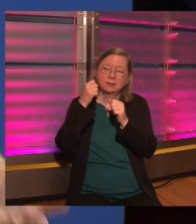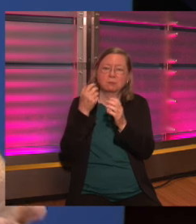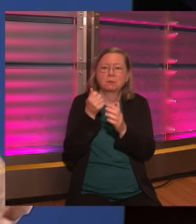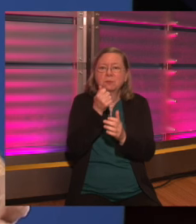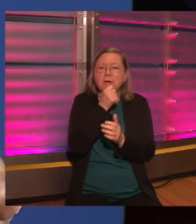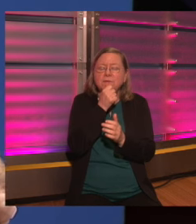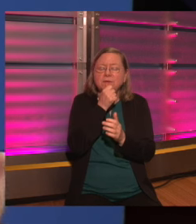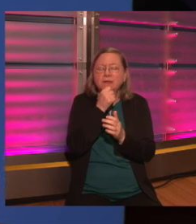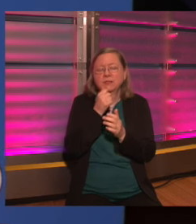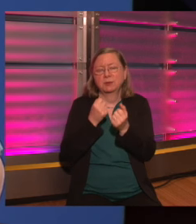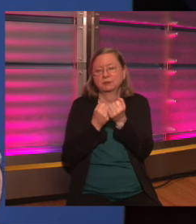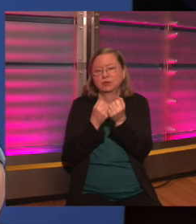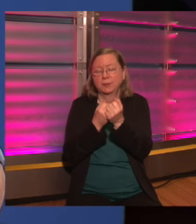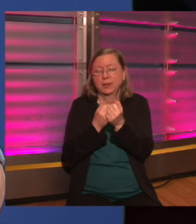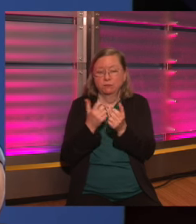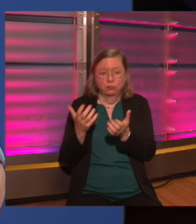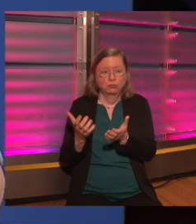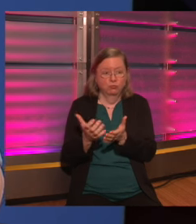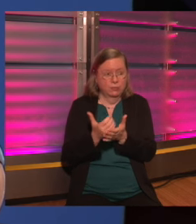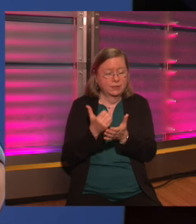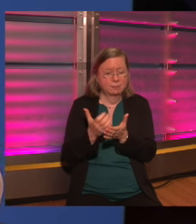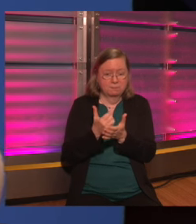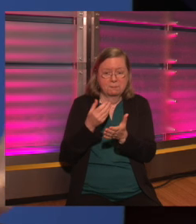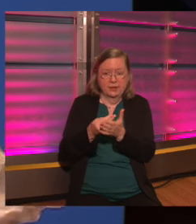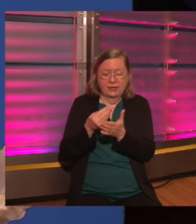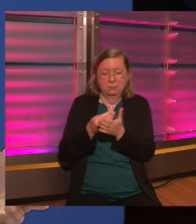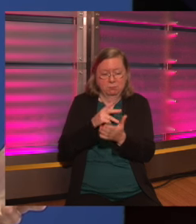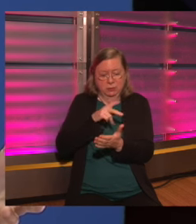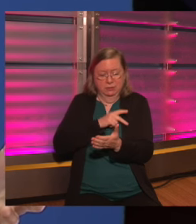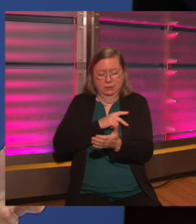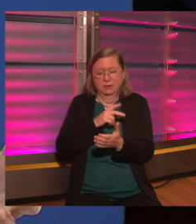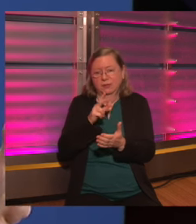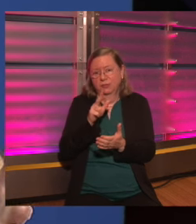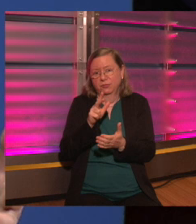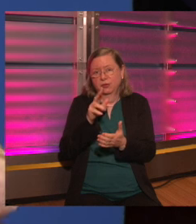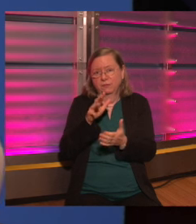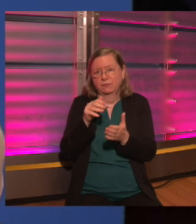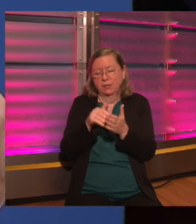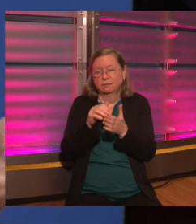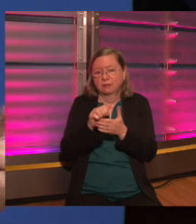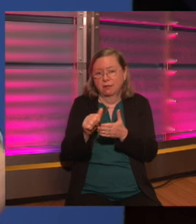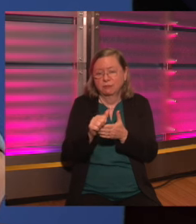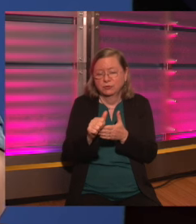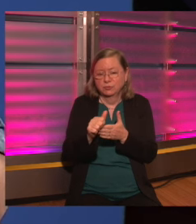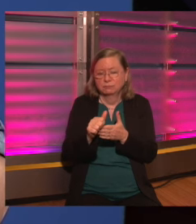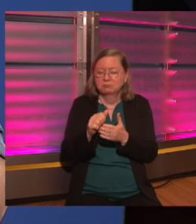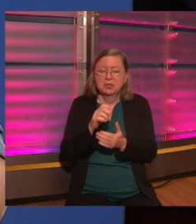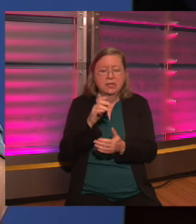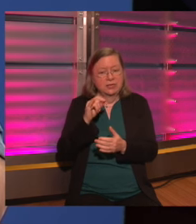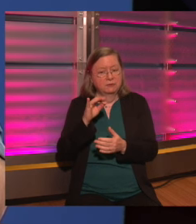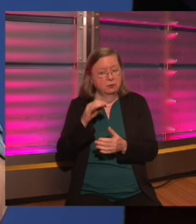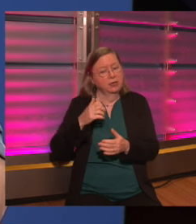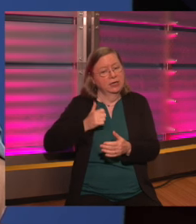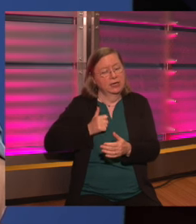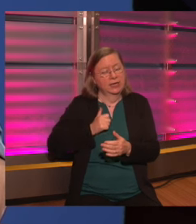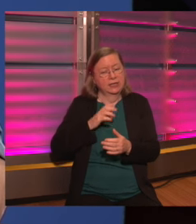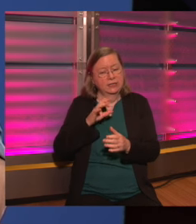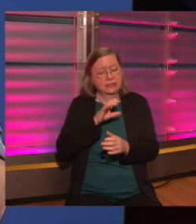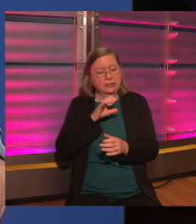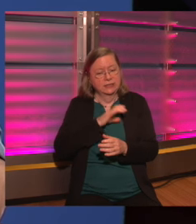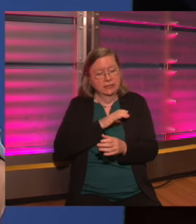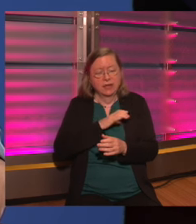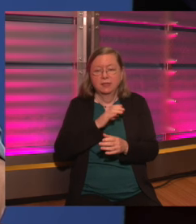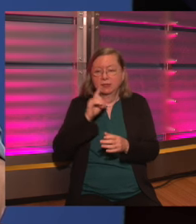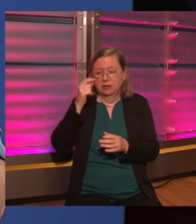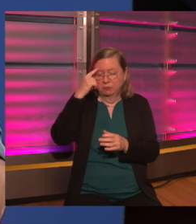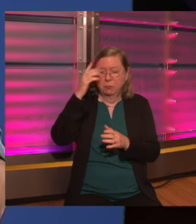personally, $35,000 as a Canadian citizen, the Canadian government will accept a resettled family.